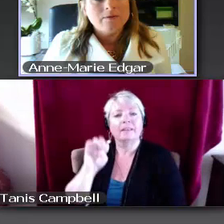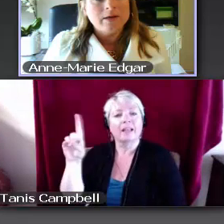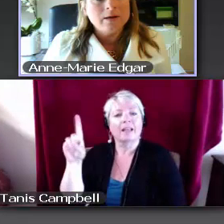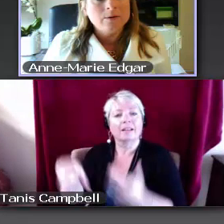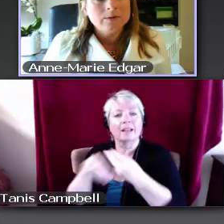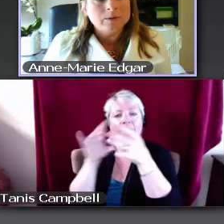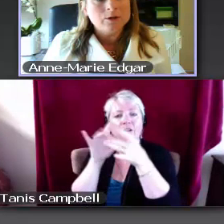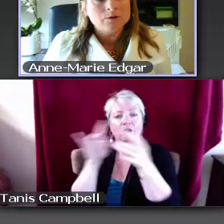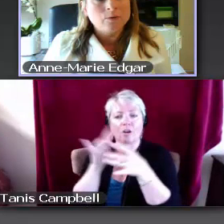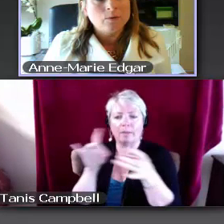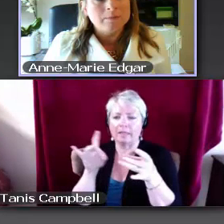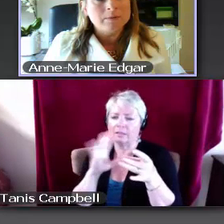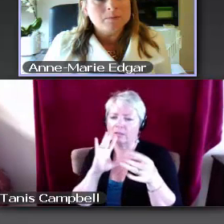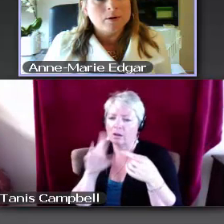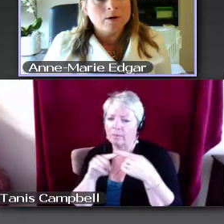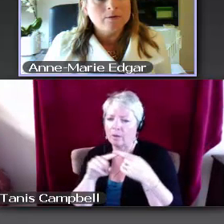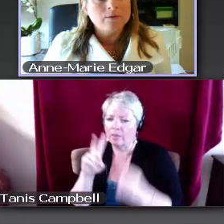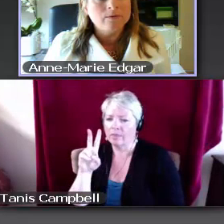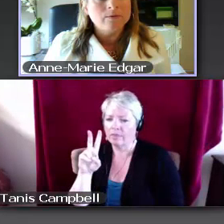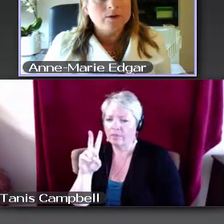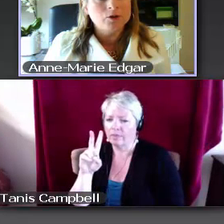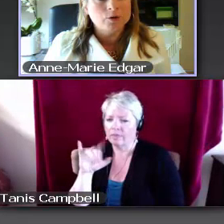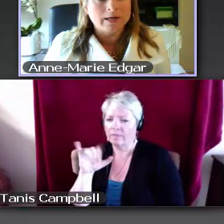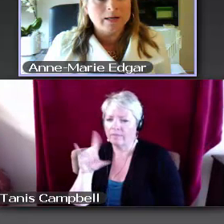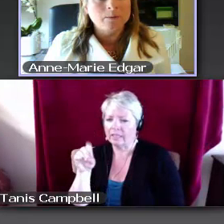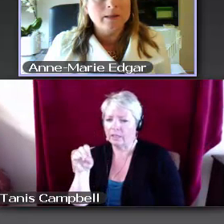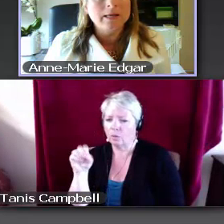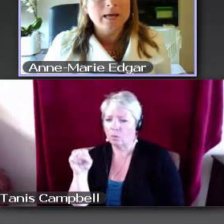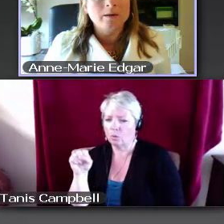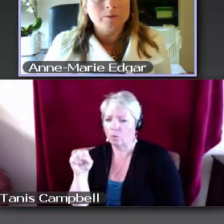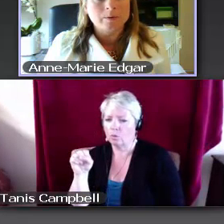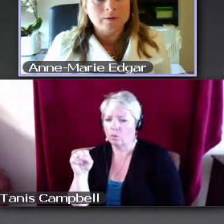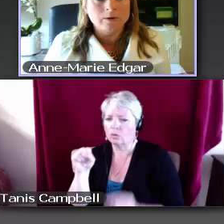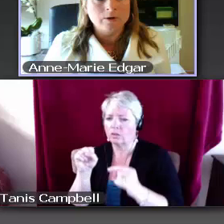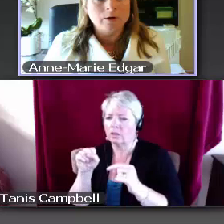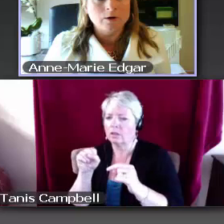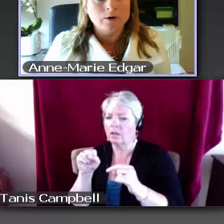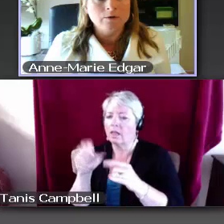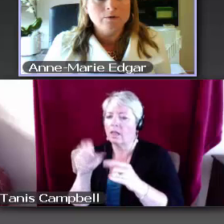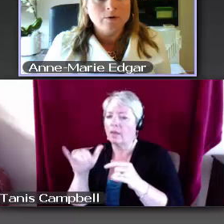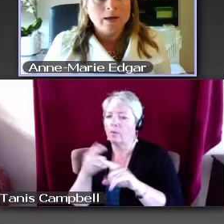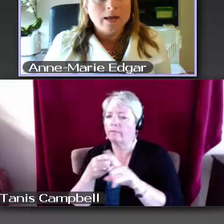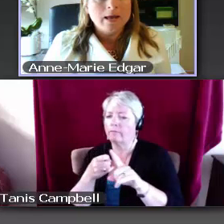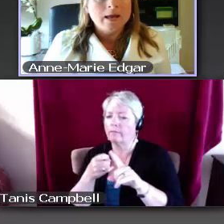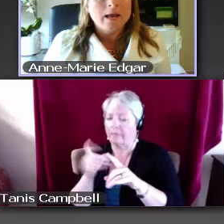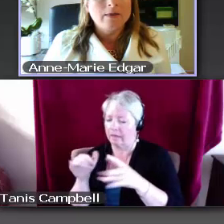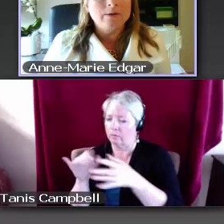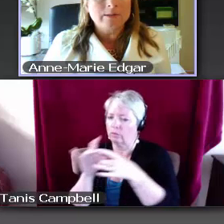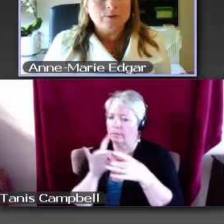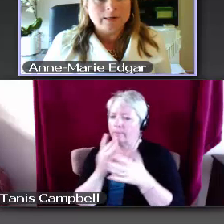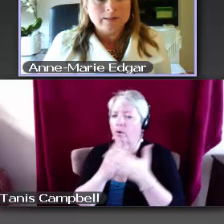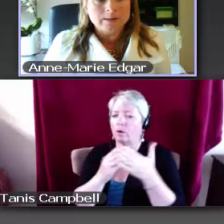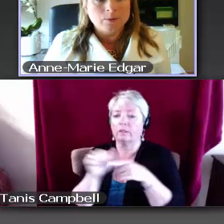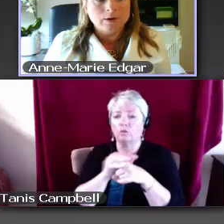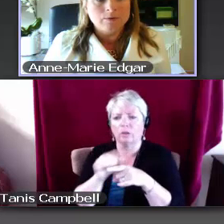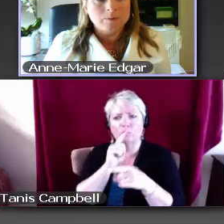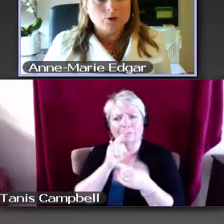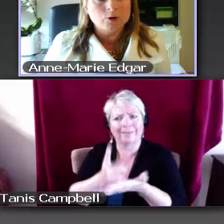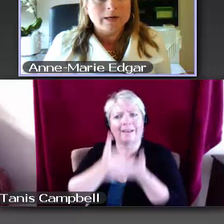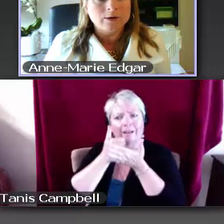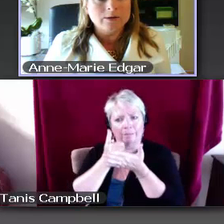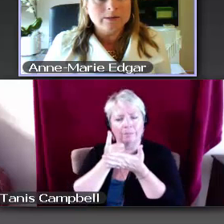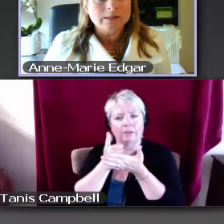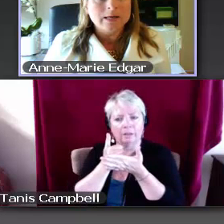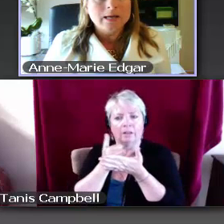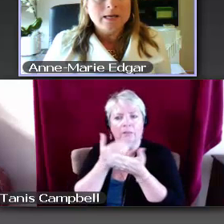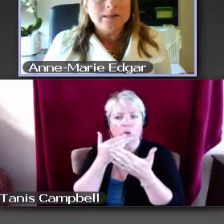comment that the videos which formed part of the training really helped with the learning curve, and there was great support from